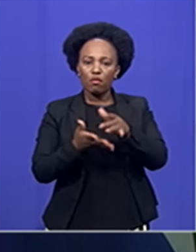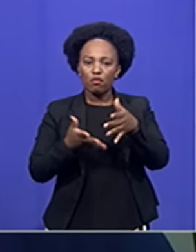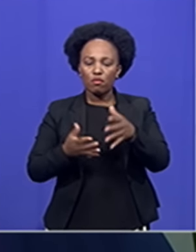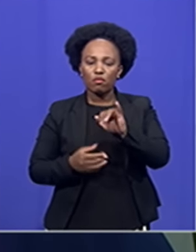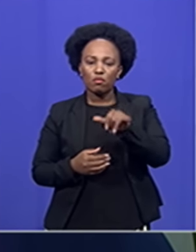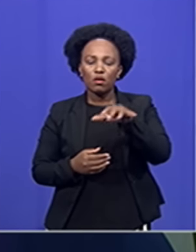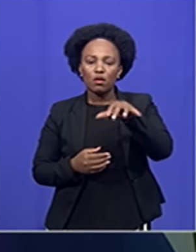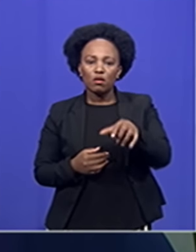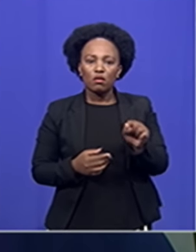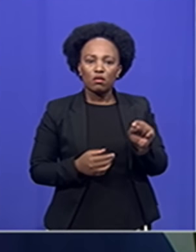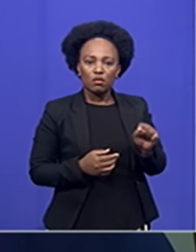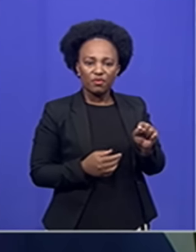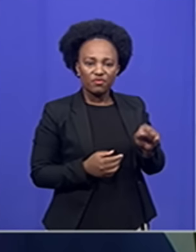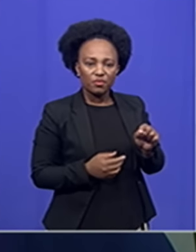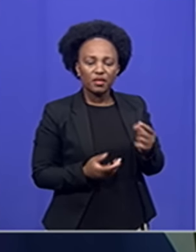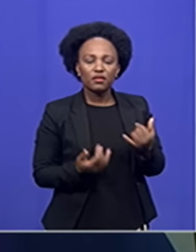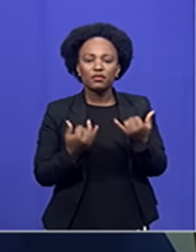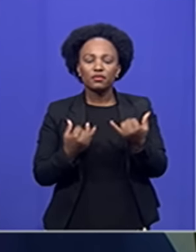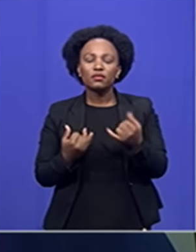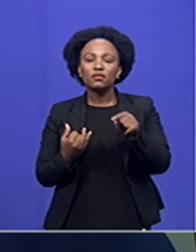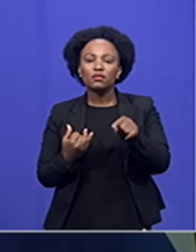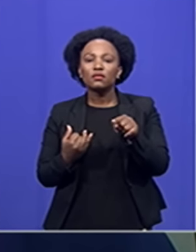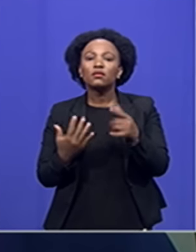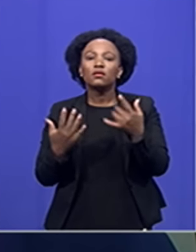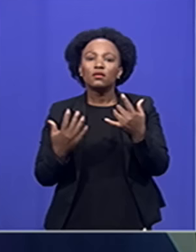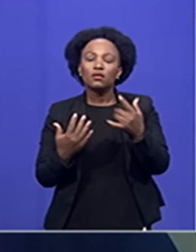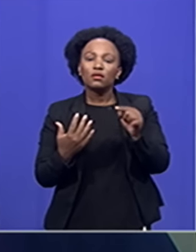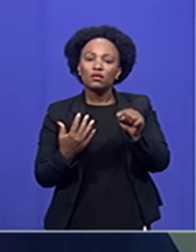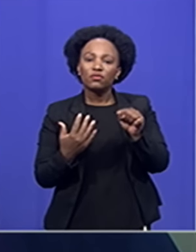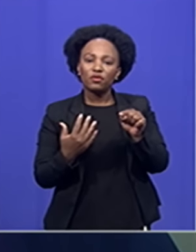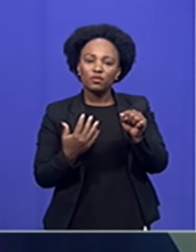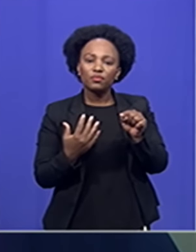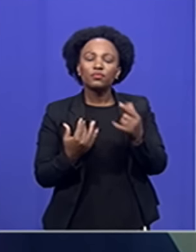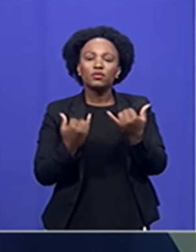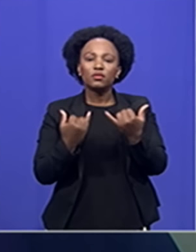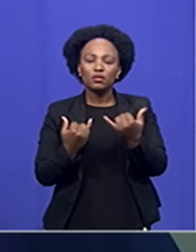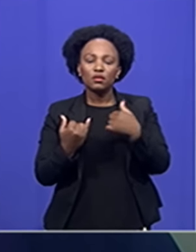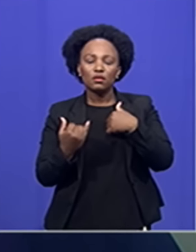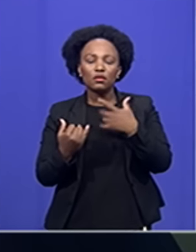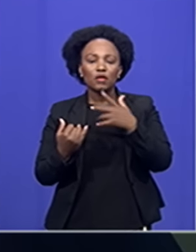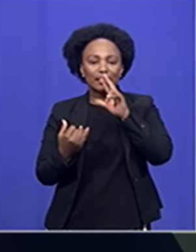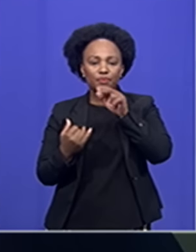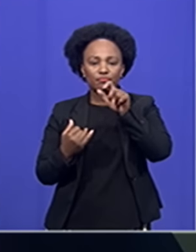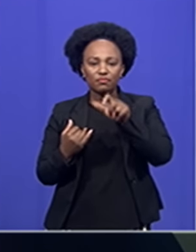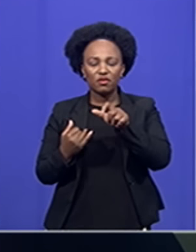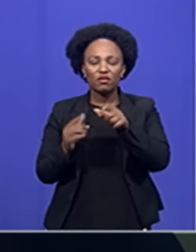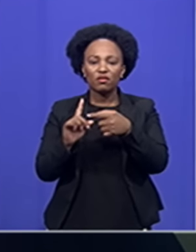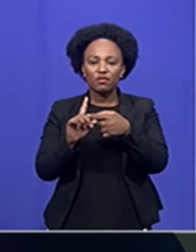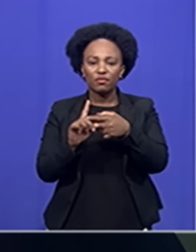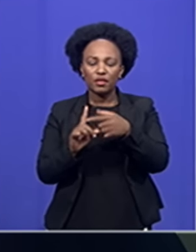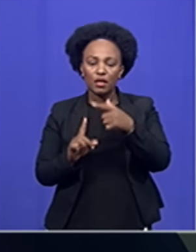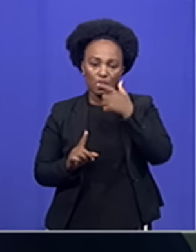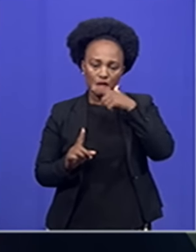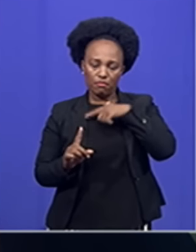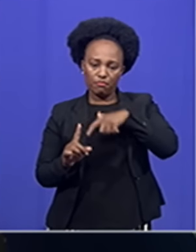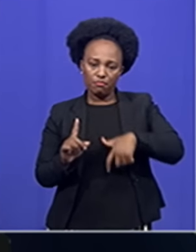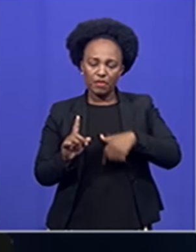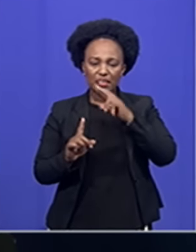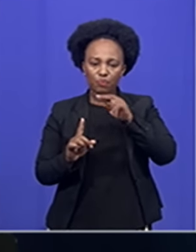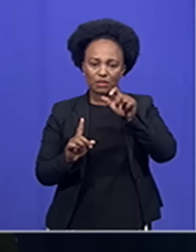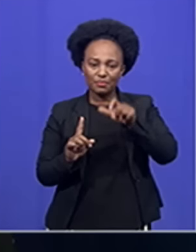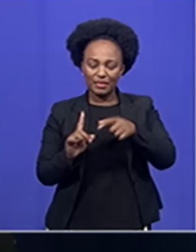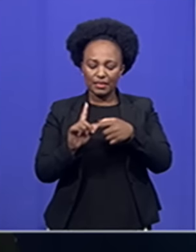tša G20 moya go rena wa tšhomišano ipša ke nnete gore moleledi wa presidente Cyril Ramaphosa Vincent Makwenya